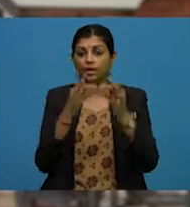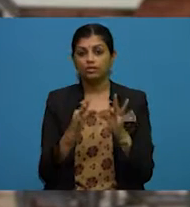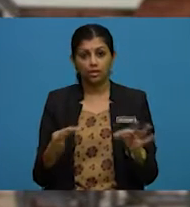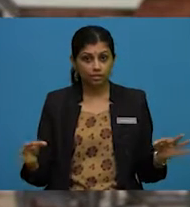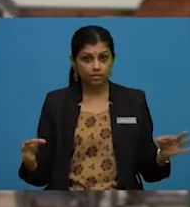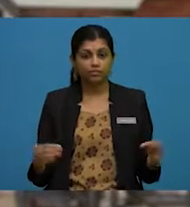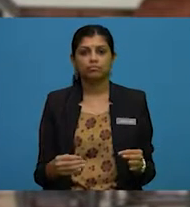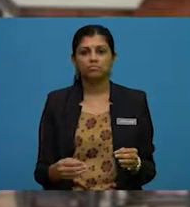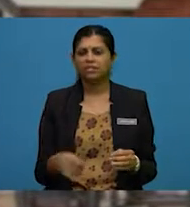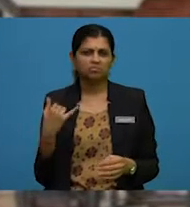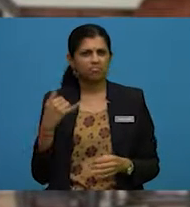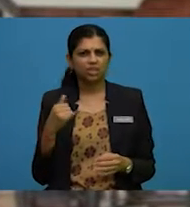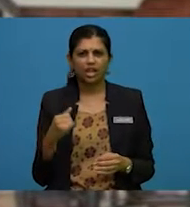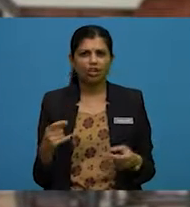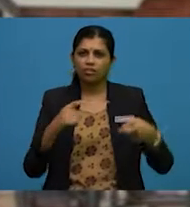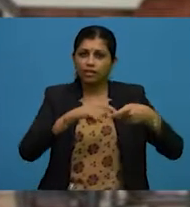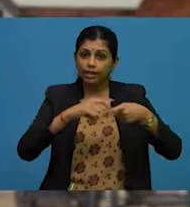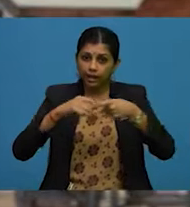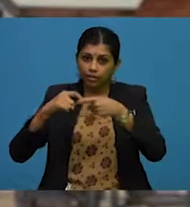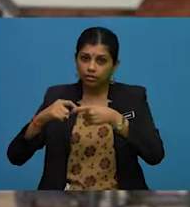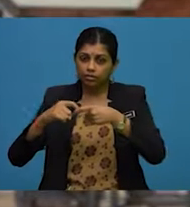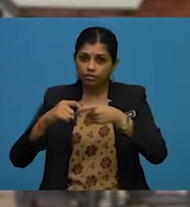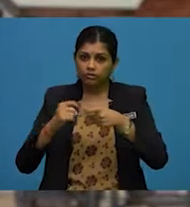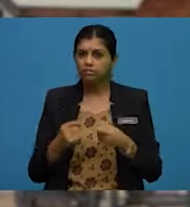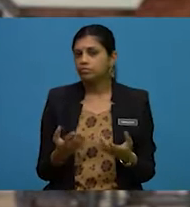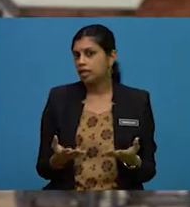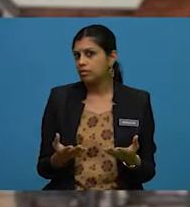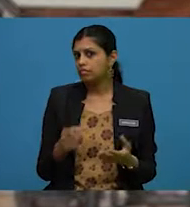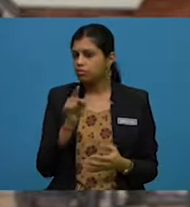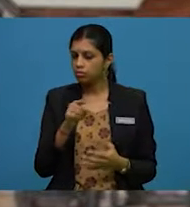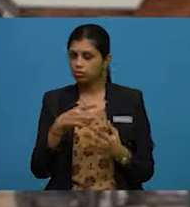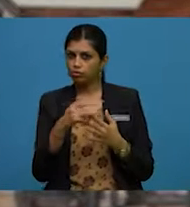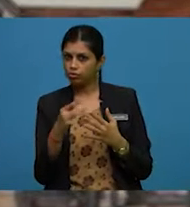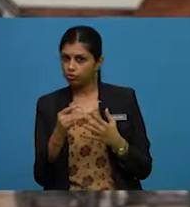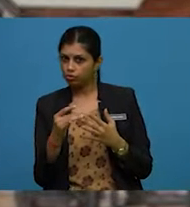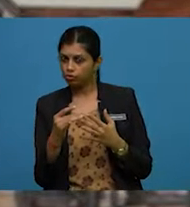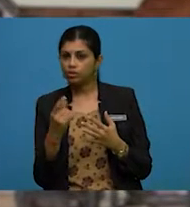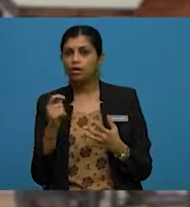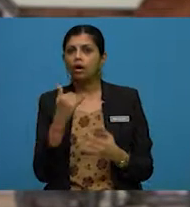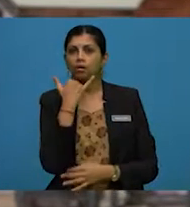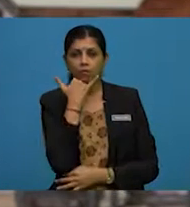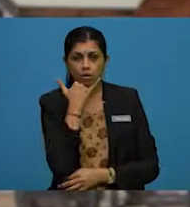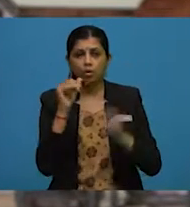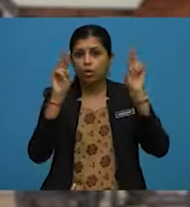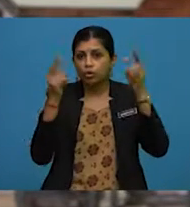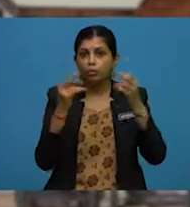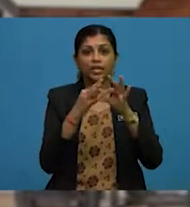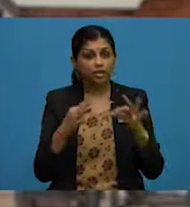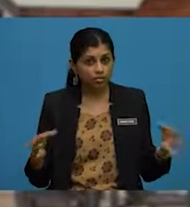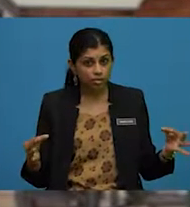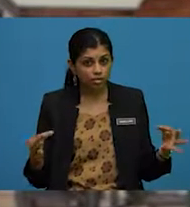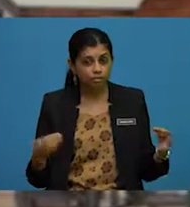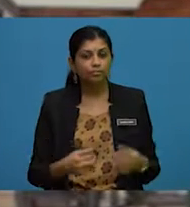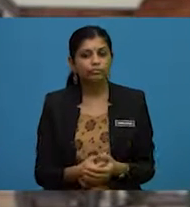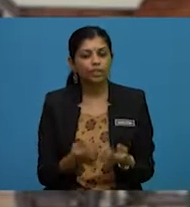they cannot be connected, then you have chosen the wrong topic sentence.